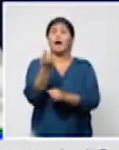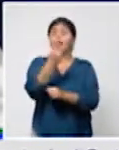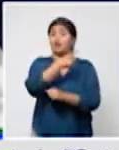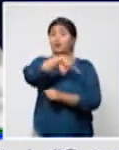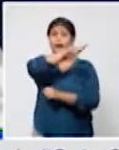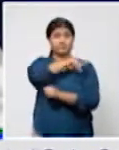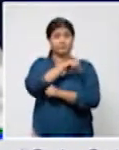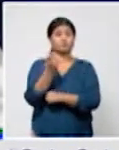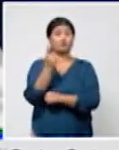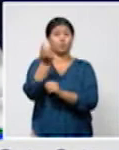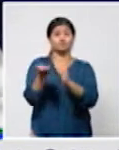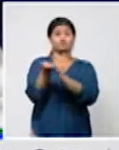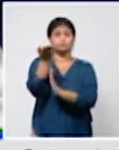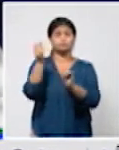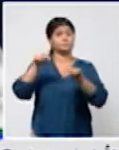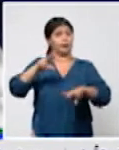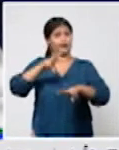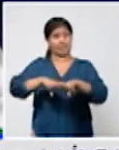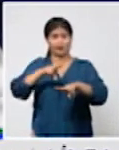the virus to